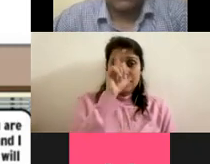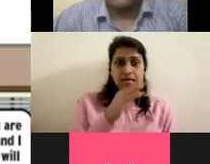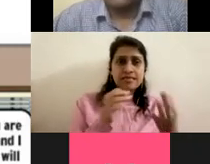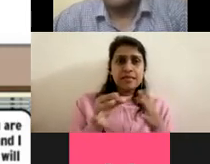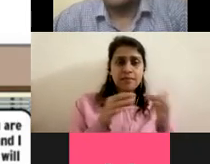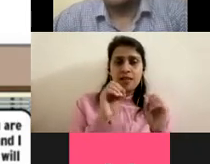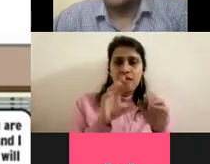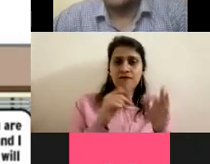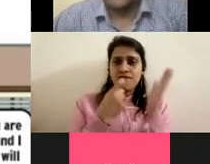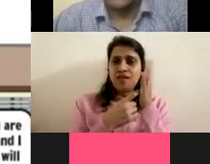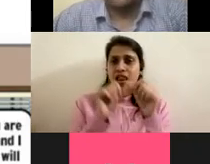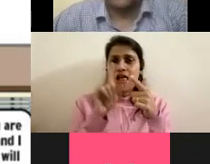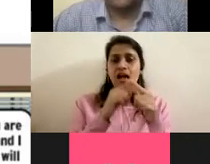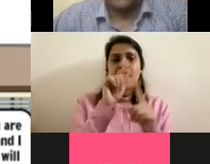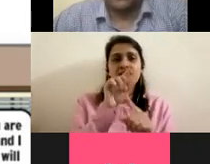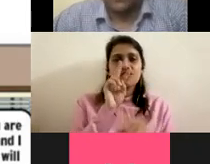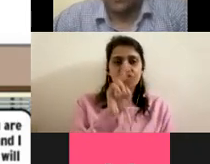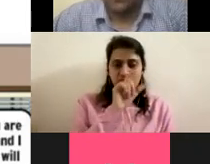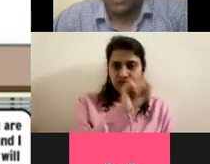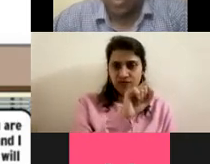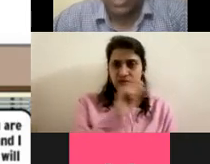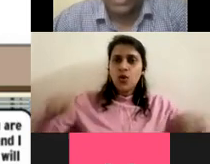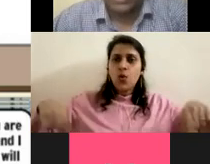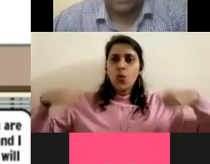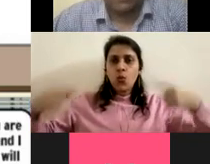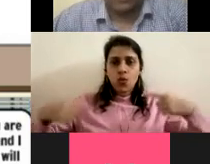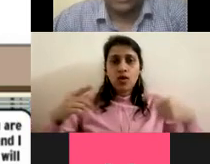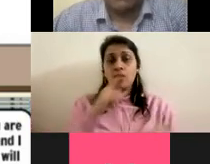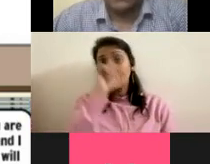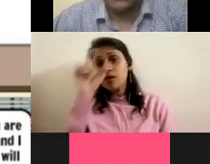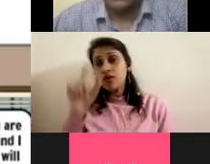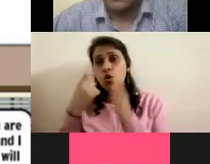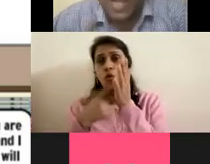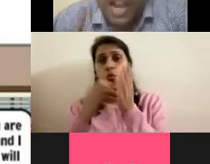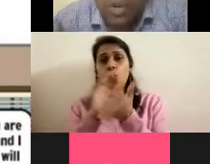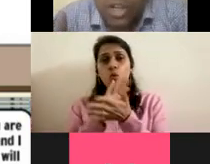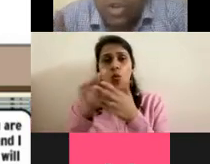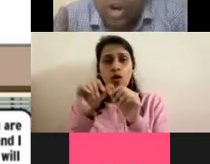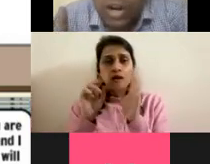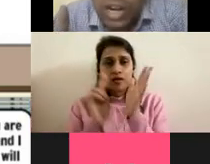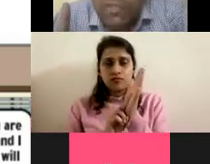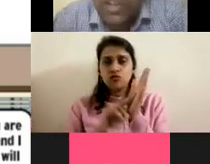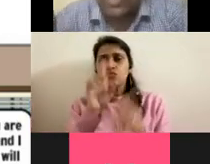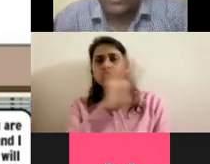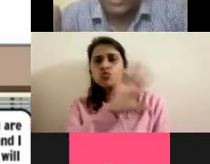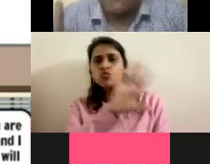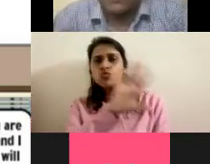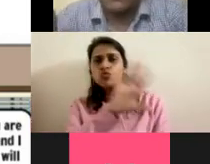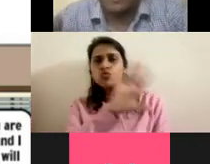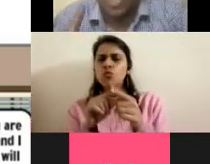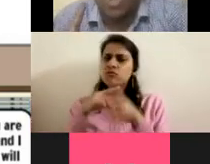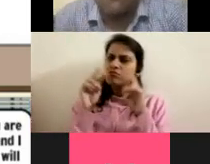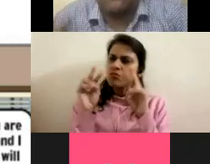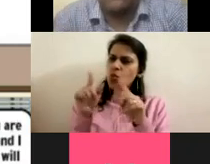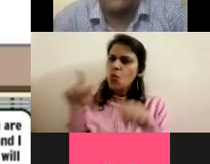Rohan Rajiv ko Rohan kehta hai recruiter company ka I notice you are in a wheelchair I